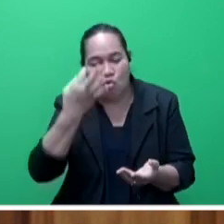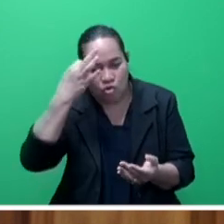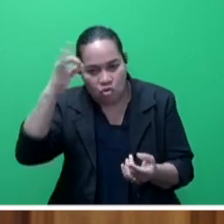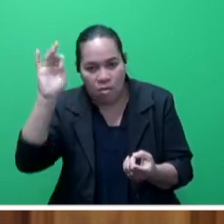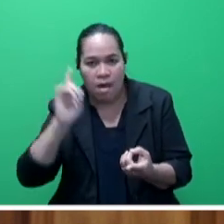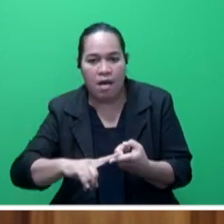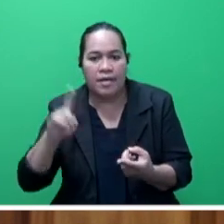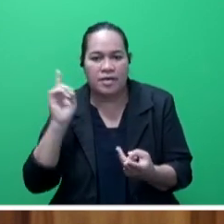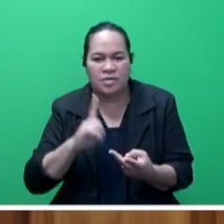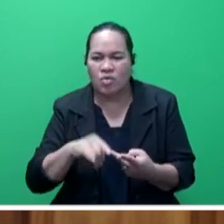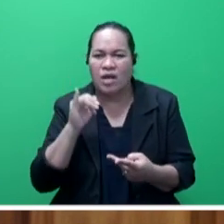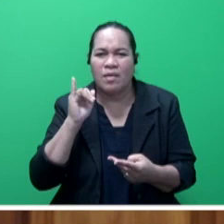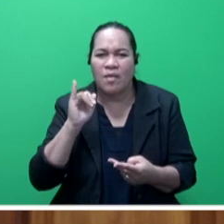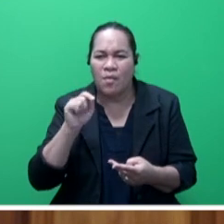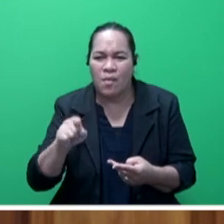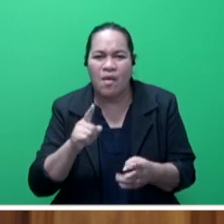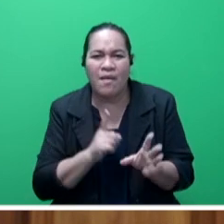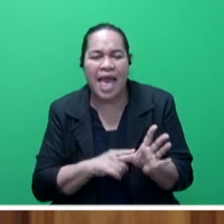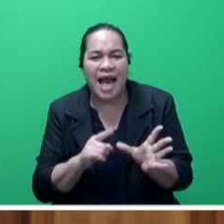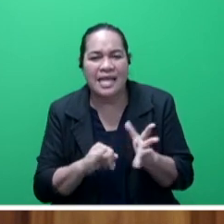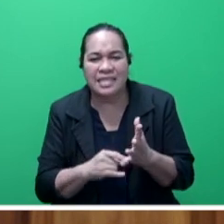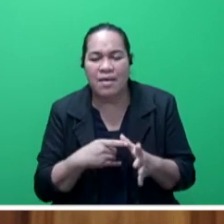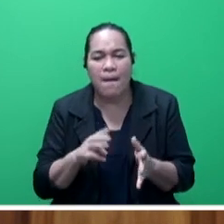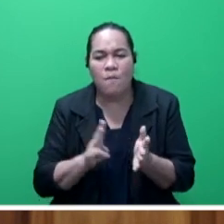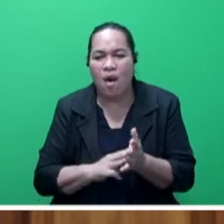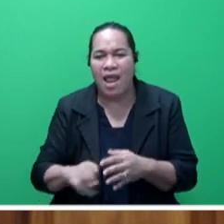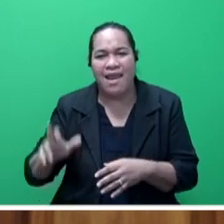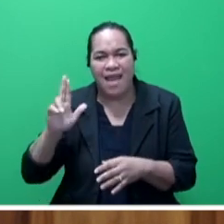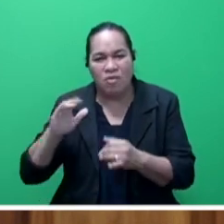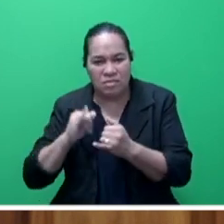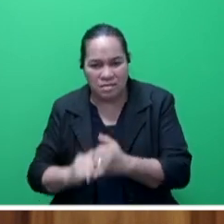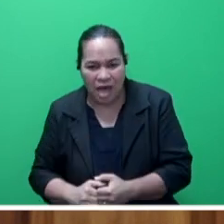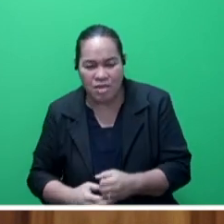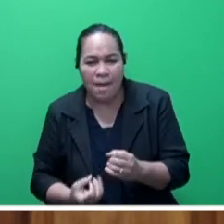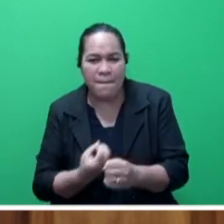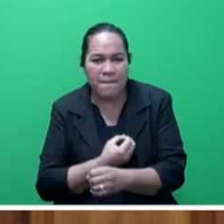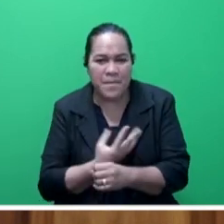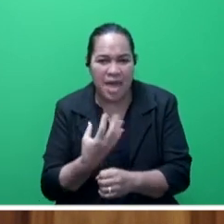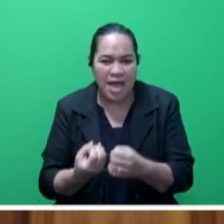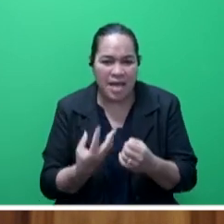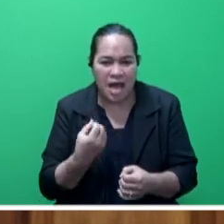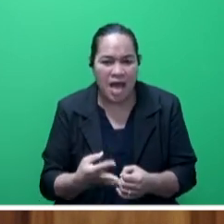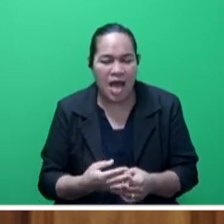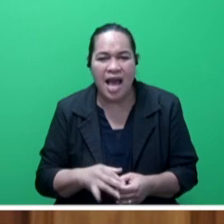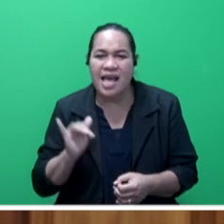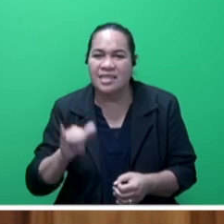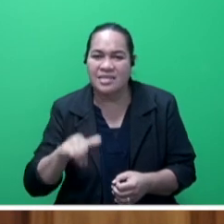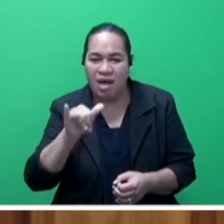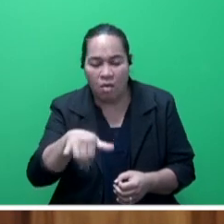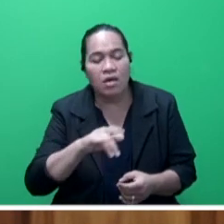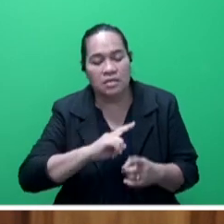is badly affected, Rasuma, Yasa, Moala, Upper Southern Lao, Benga, Yanuda, Watuleli, Asawa. Honourable Speaker,